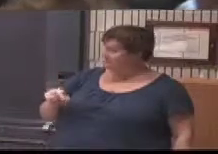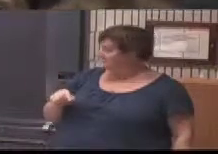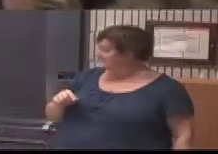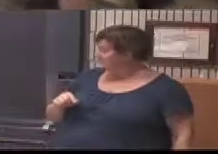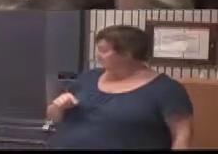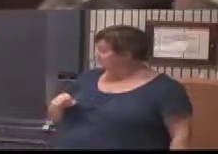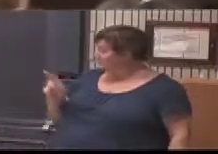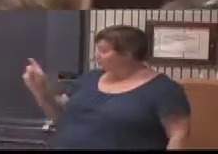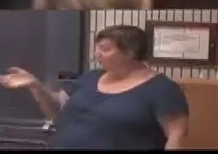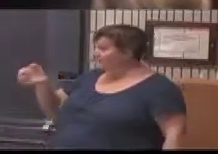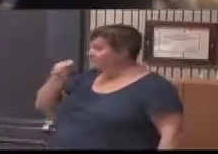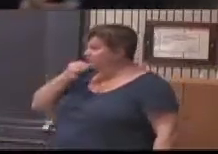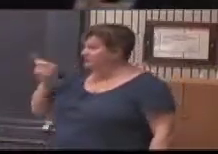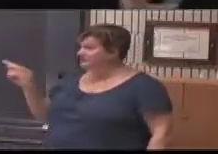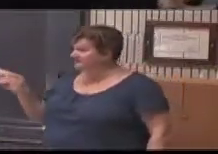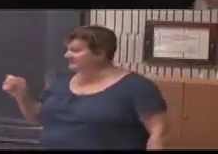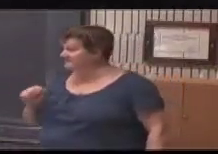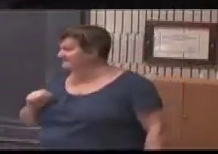She's the hospice expert.